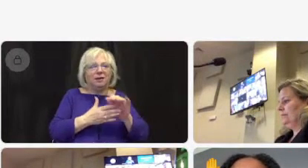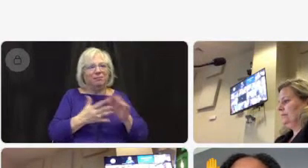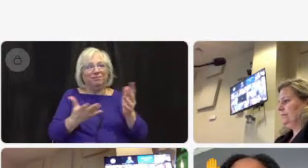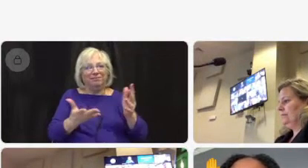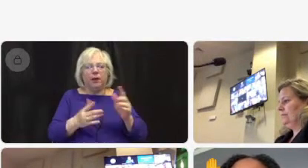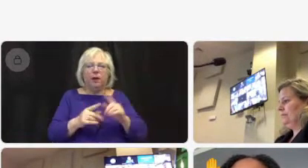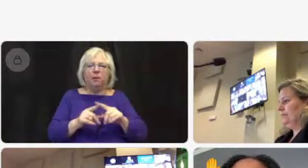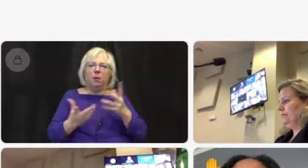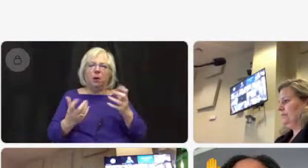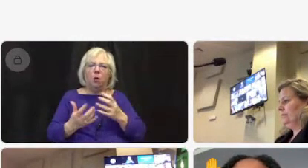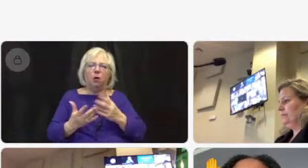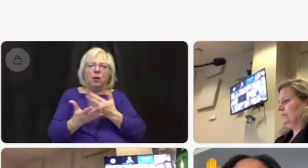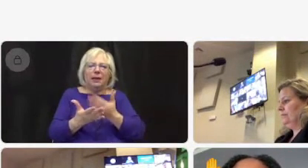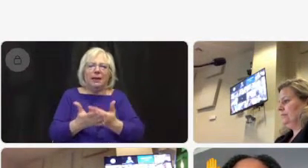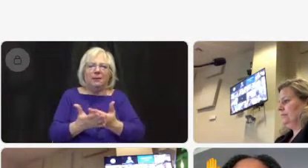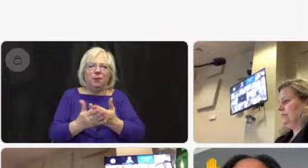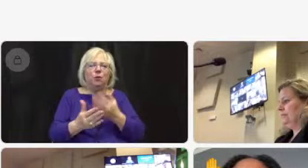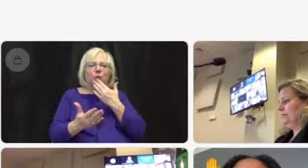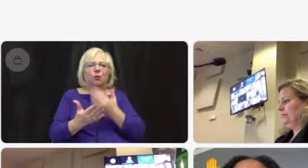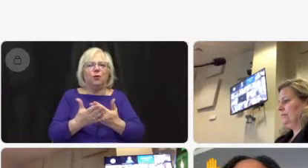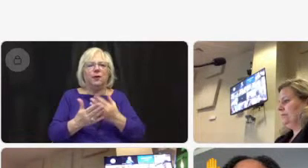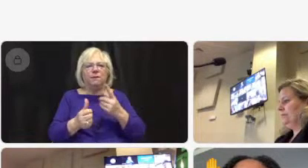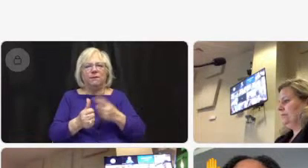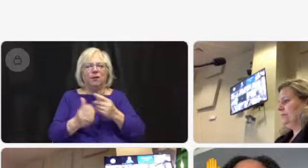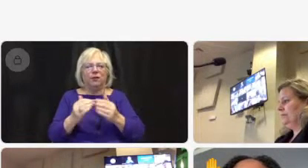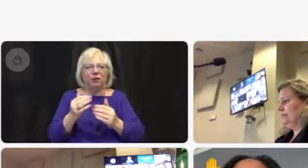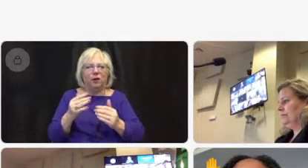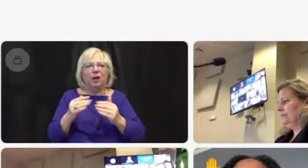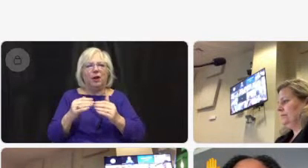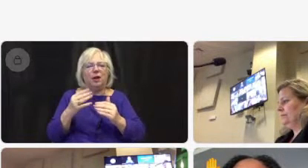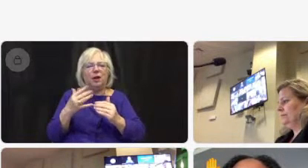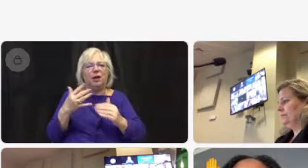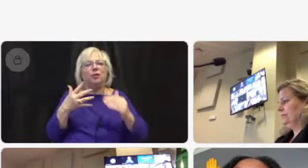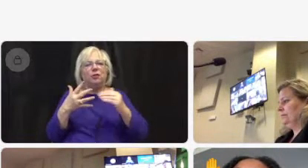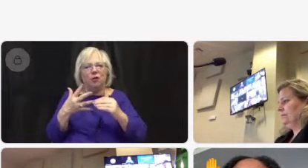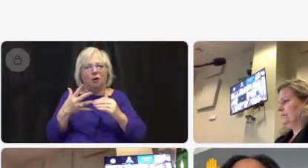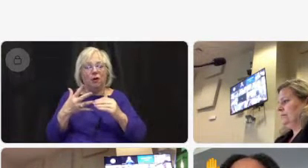we want to make certain that we as a city board, we're unified.